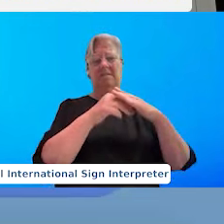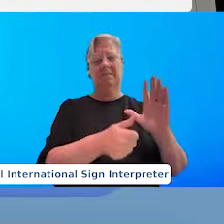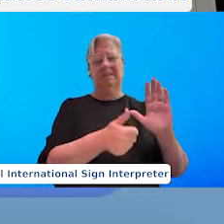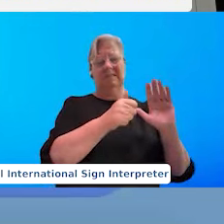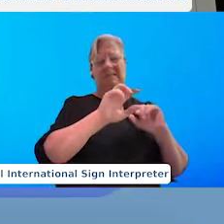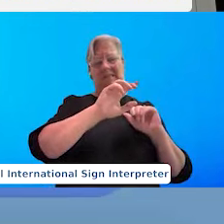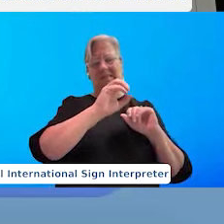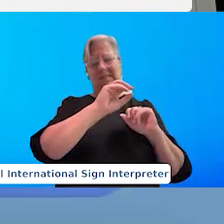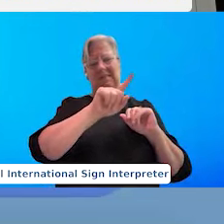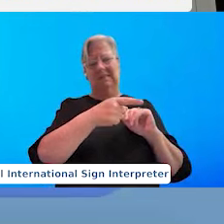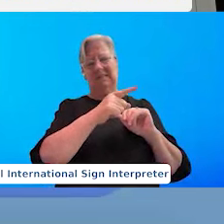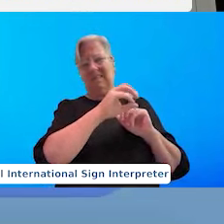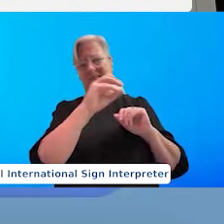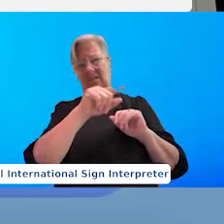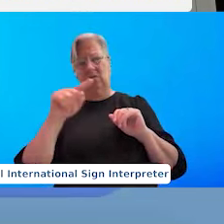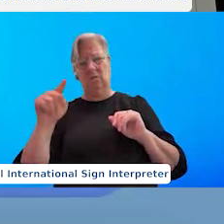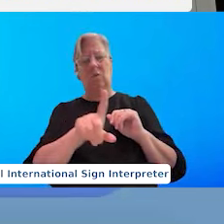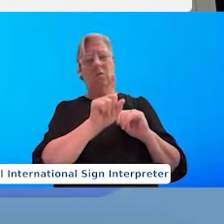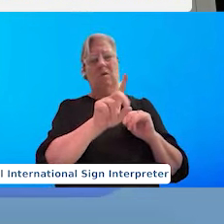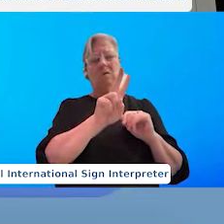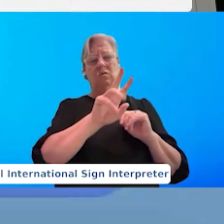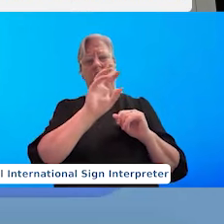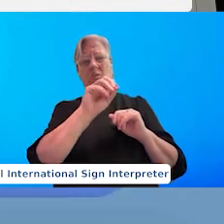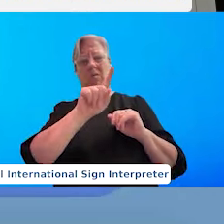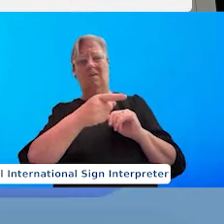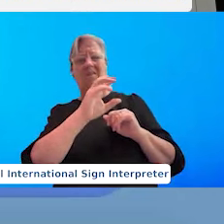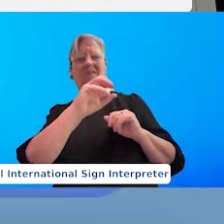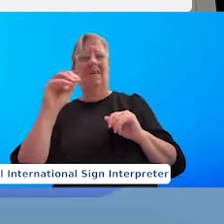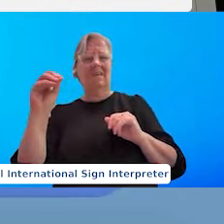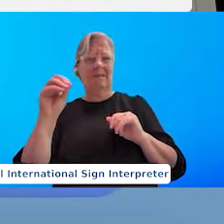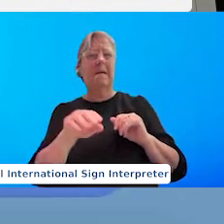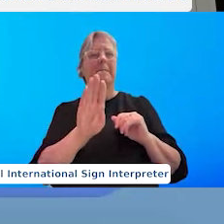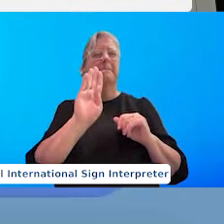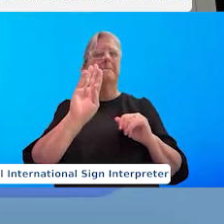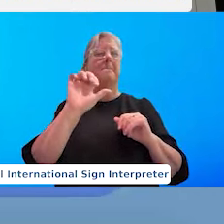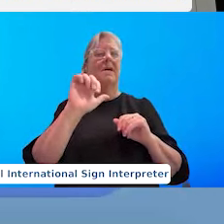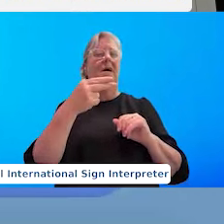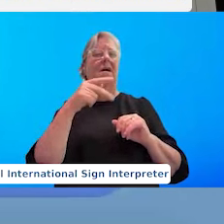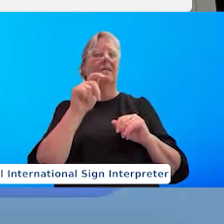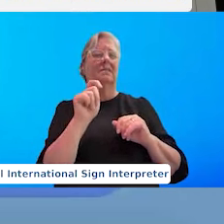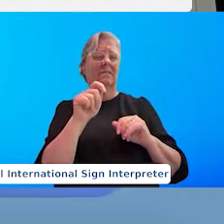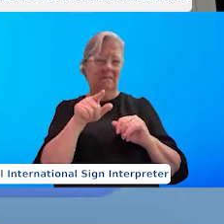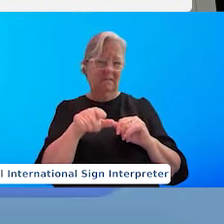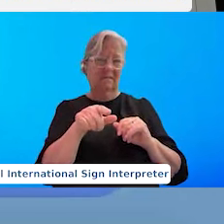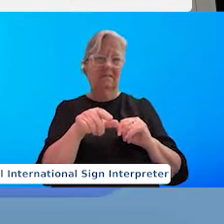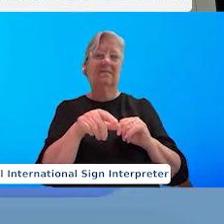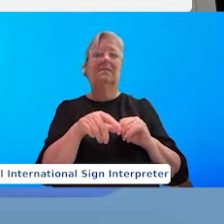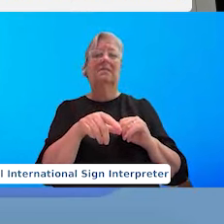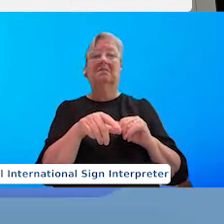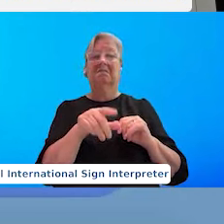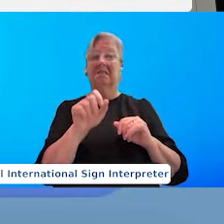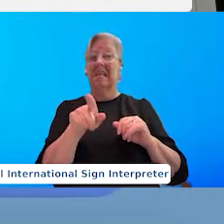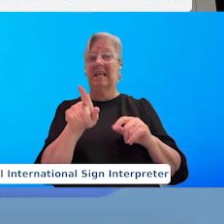There are two modes of options. First, as